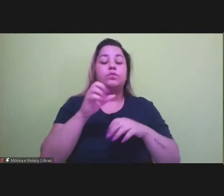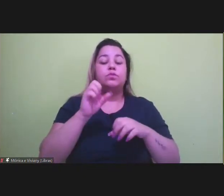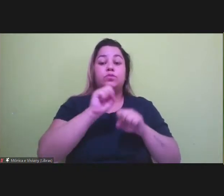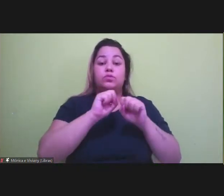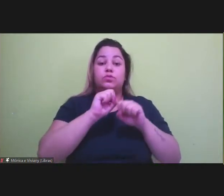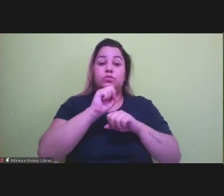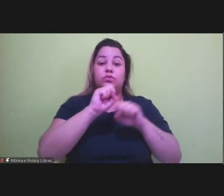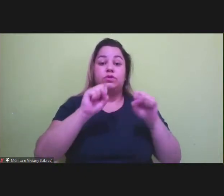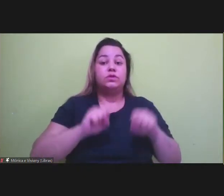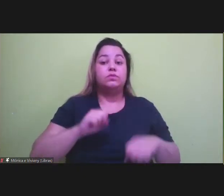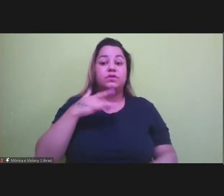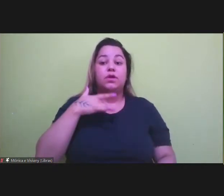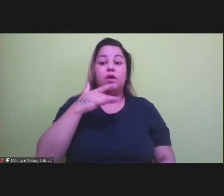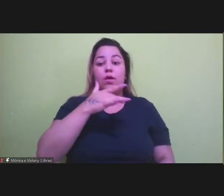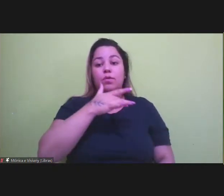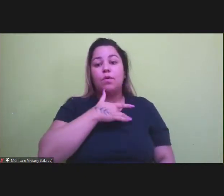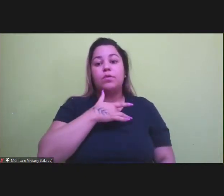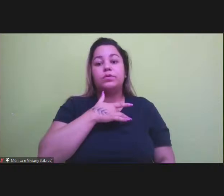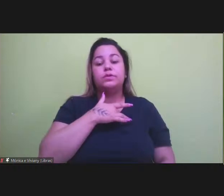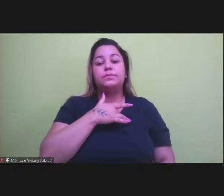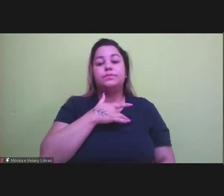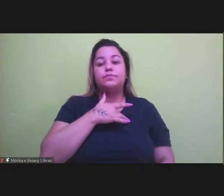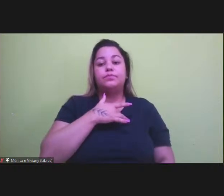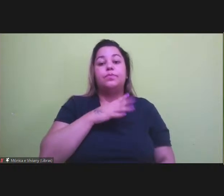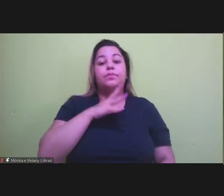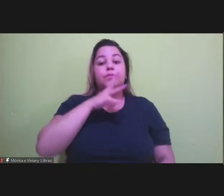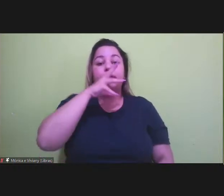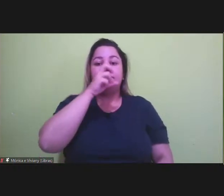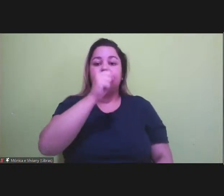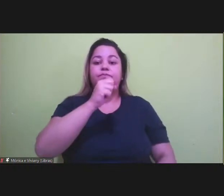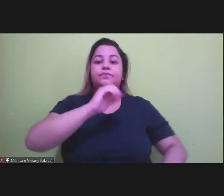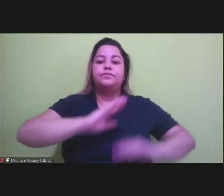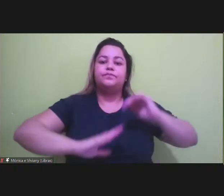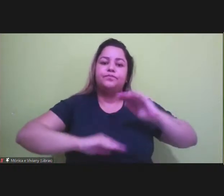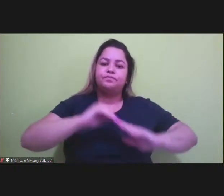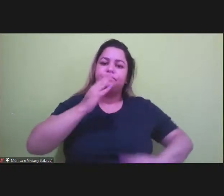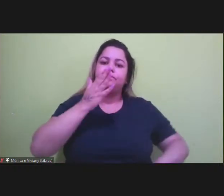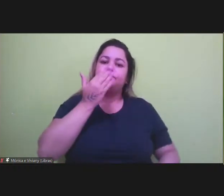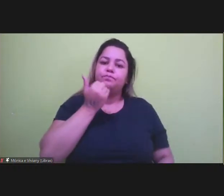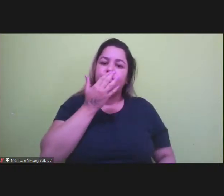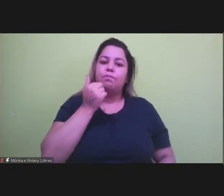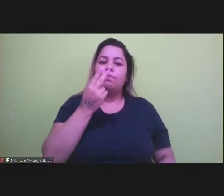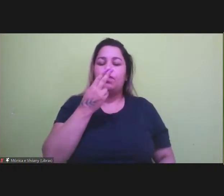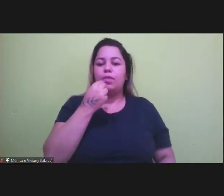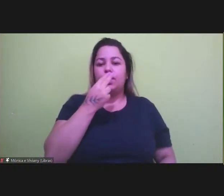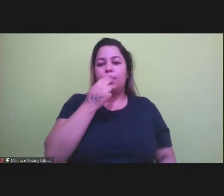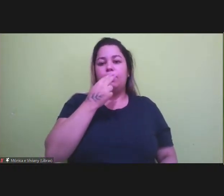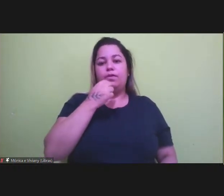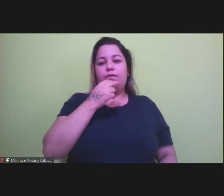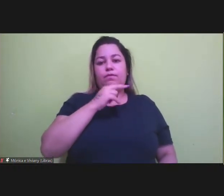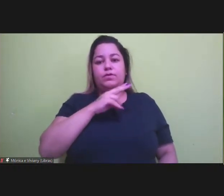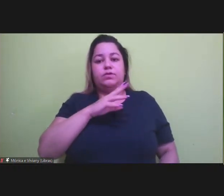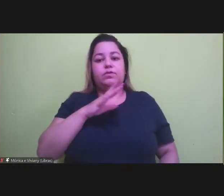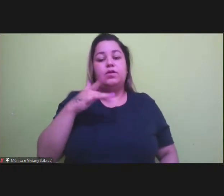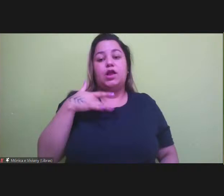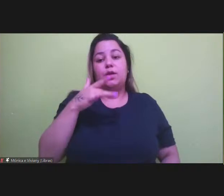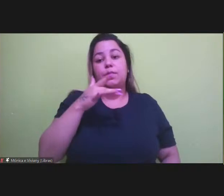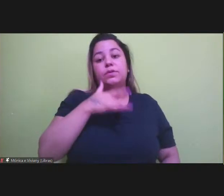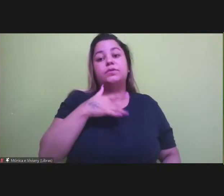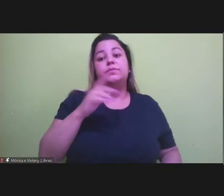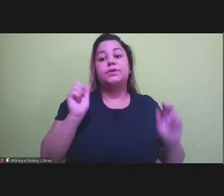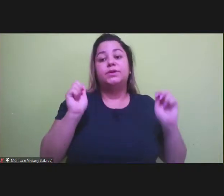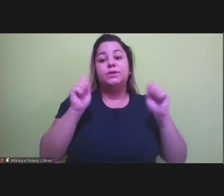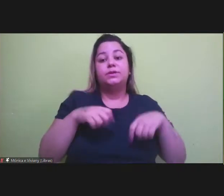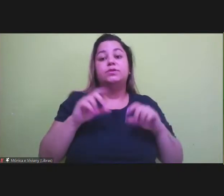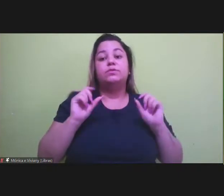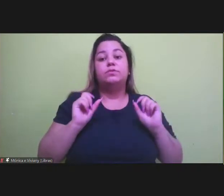and nutrition in the health system. For such, for the strengthening of the actions for food and nutrition in primary healthcare,